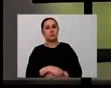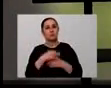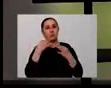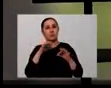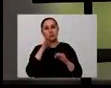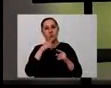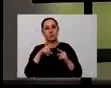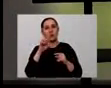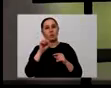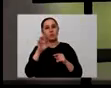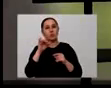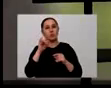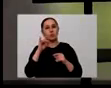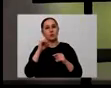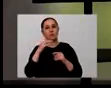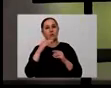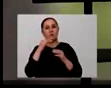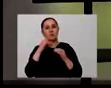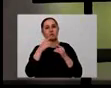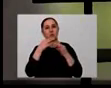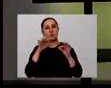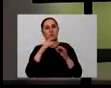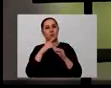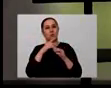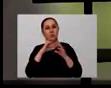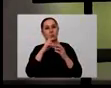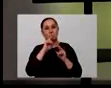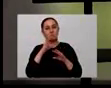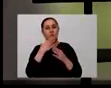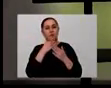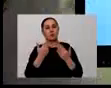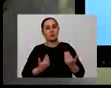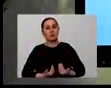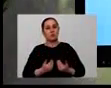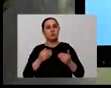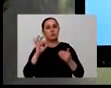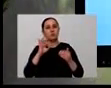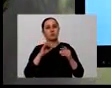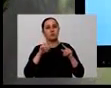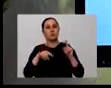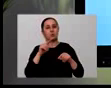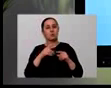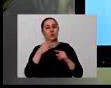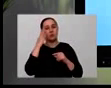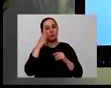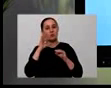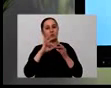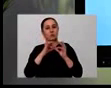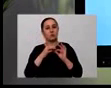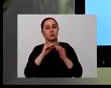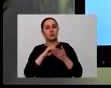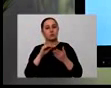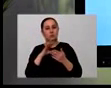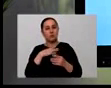Mustaqillik davrida Abdurauf Fitrat ijodi keng ommaga qayta yetkazildi. Uning hayoti va ijodi to'g'risida ayrim ilmiy risolalar